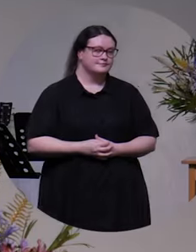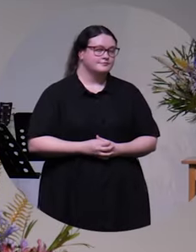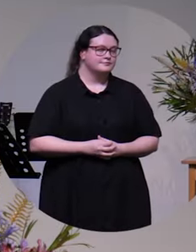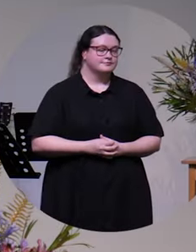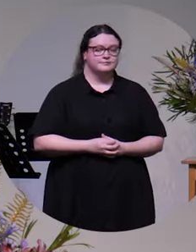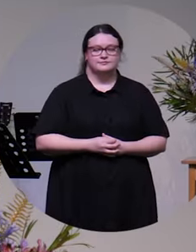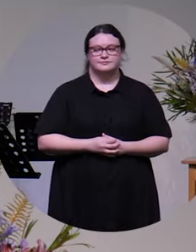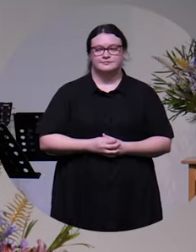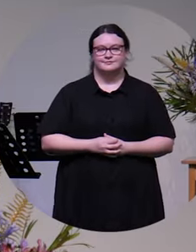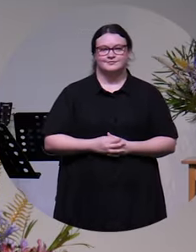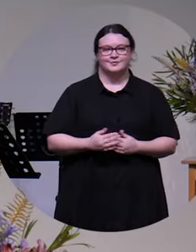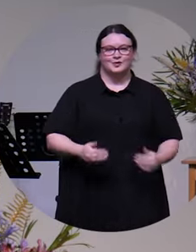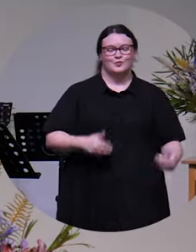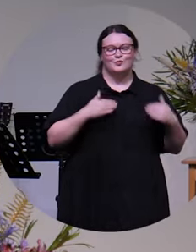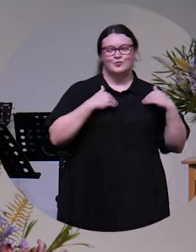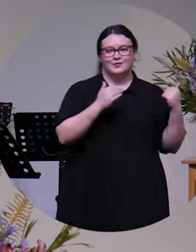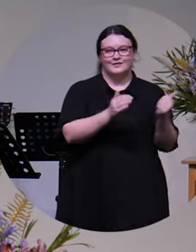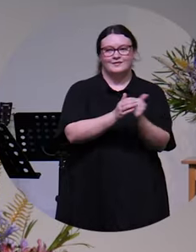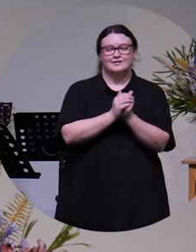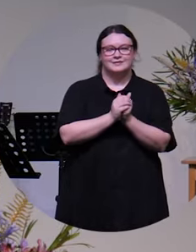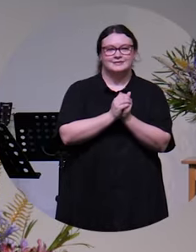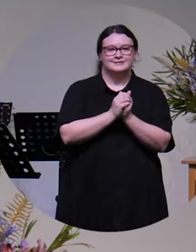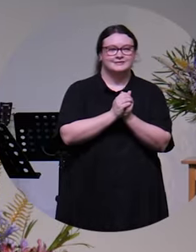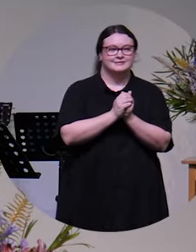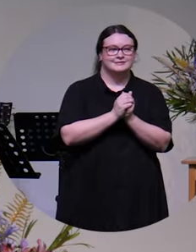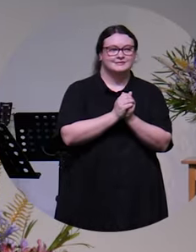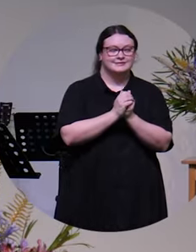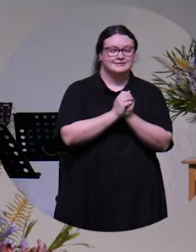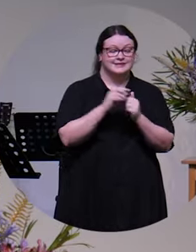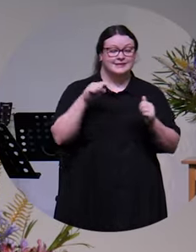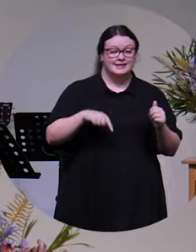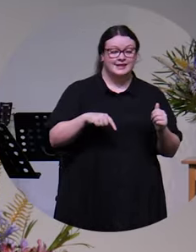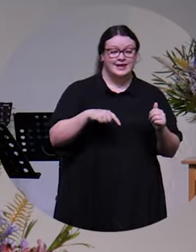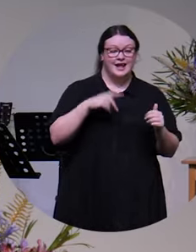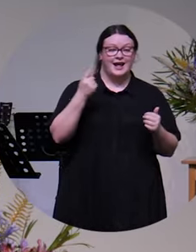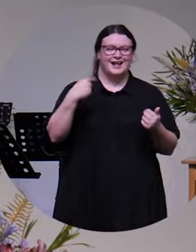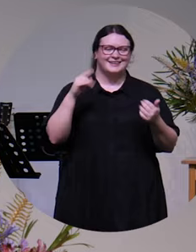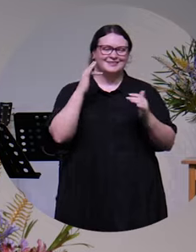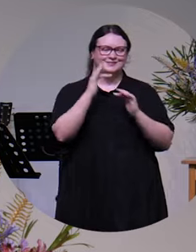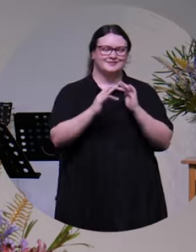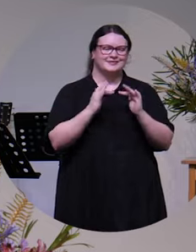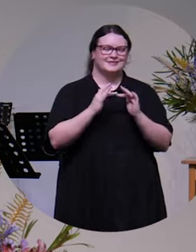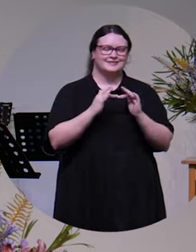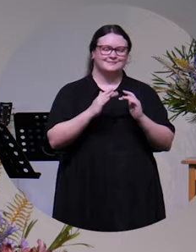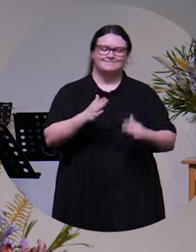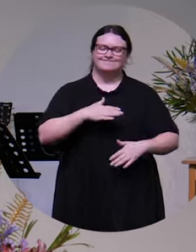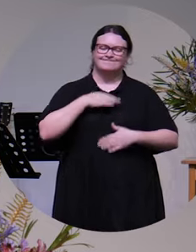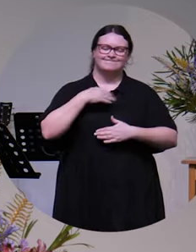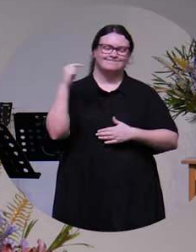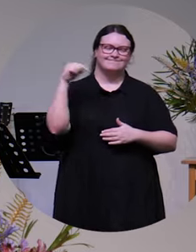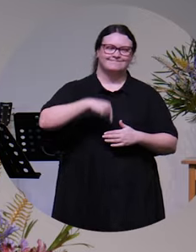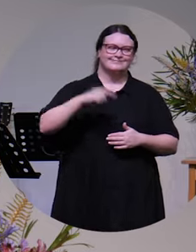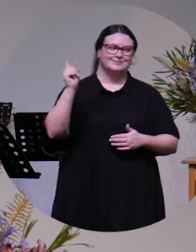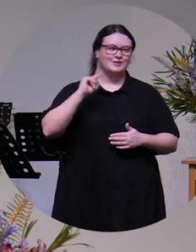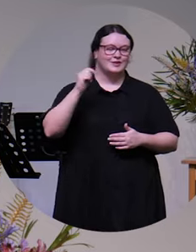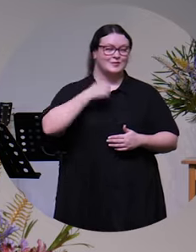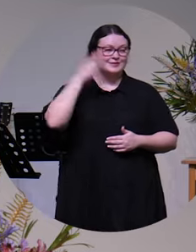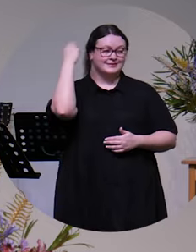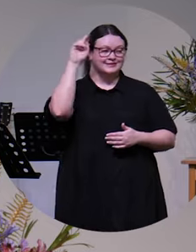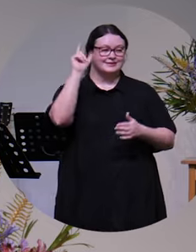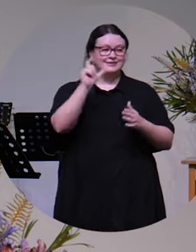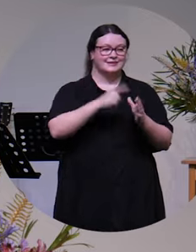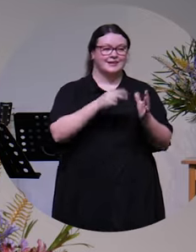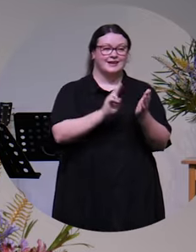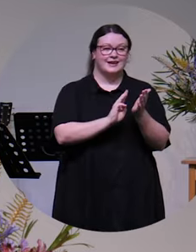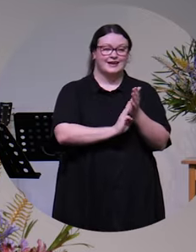Good morning, friends. To those who are online and to those who are present, it's a great joy to be here. For those who don't know, my name is Cam